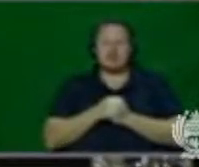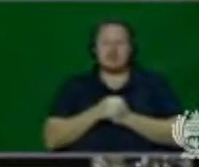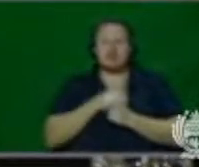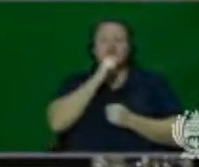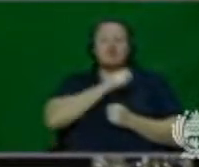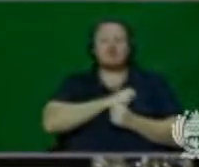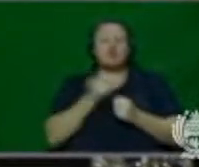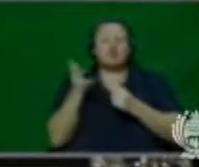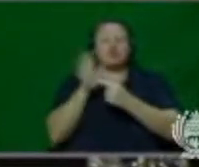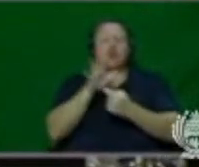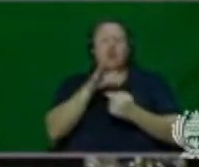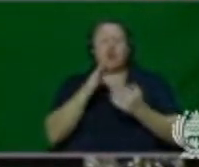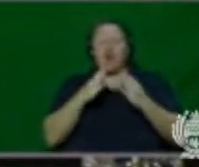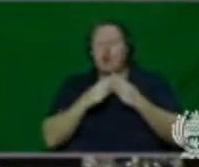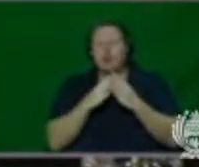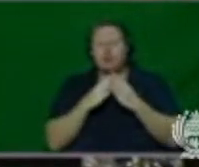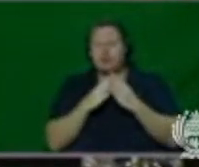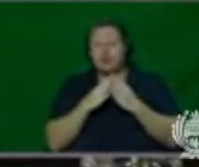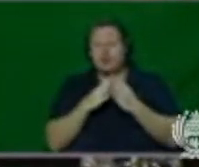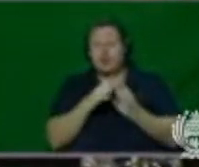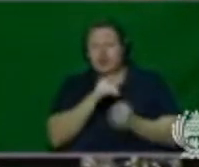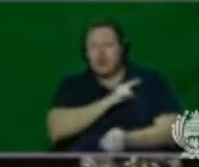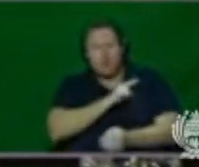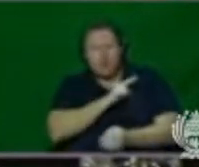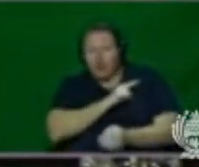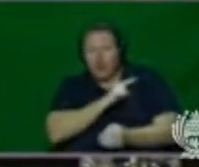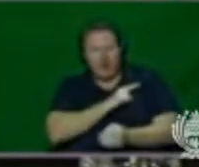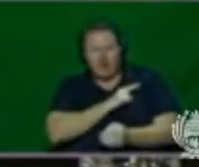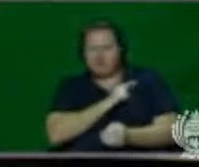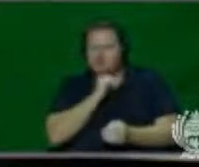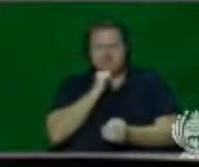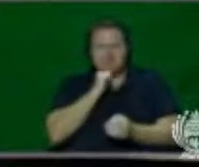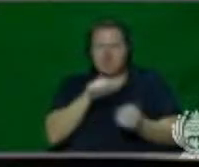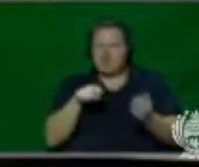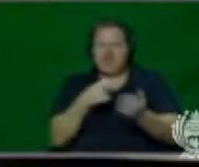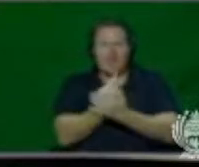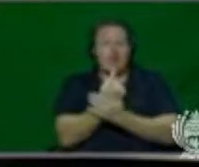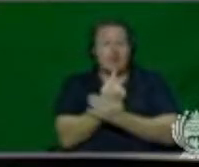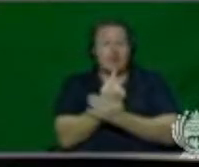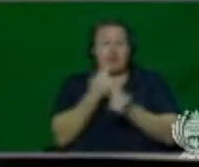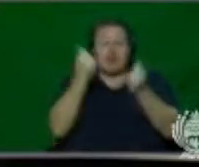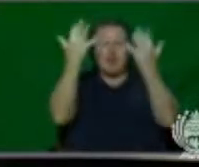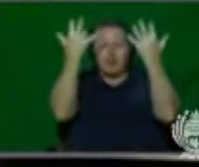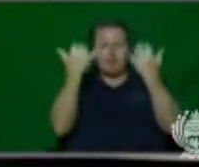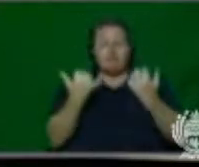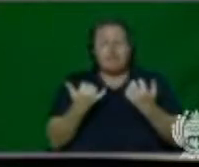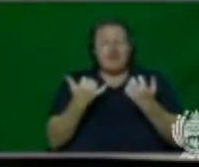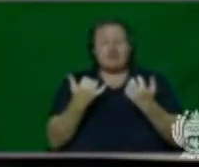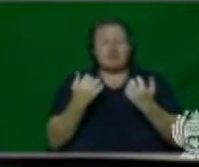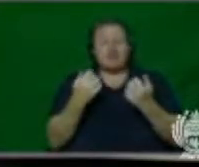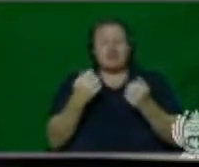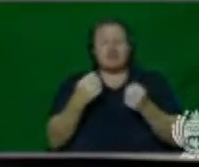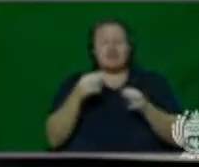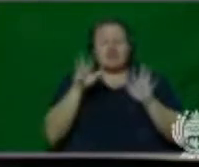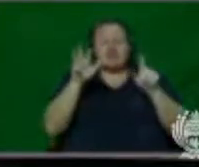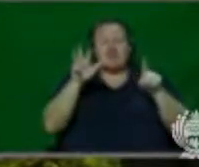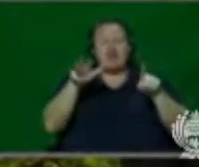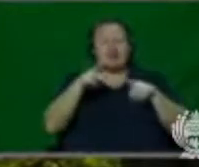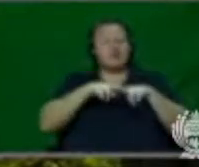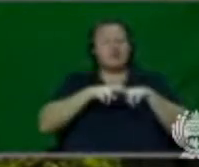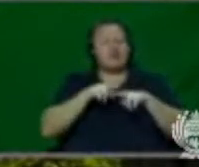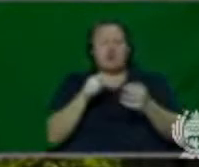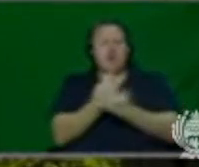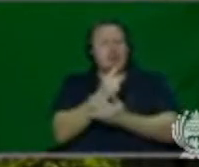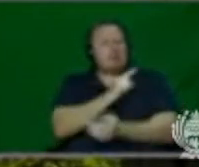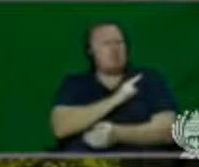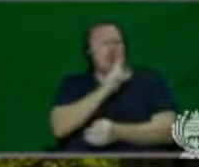confidence to say what exactly caused him not to table the budget speech on the 19th. Thank you, Speaker.